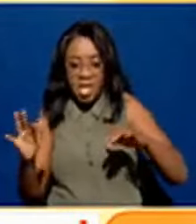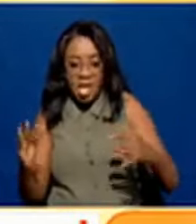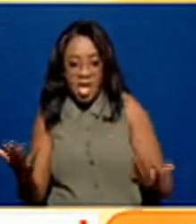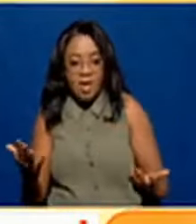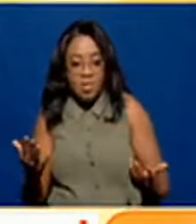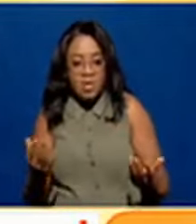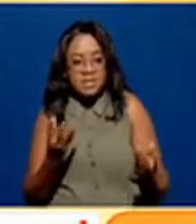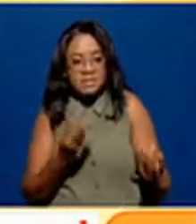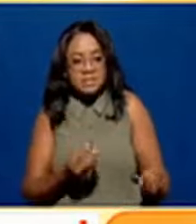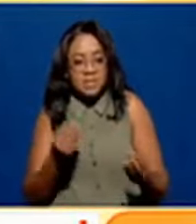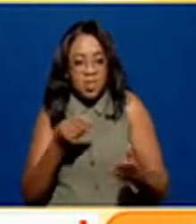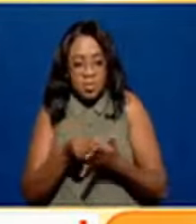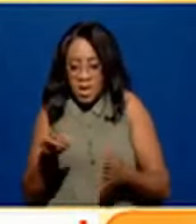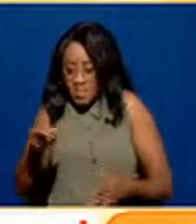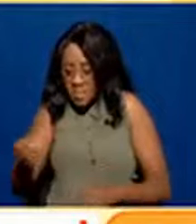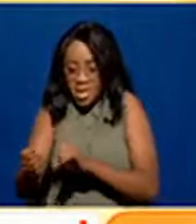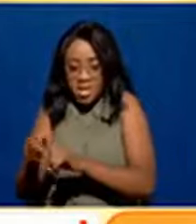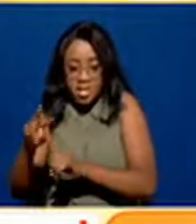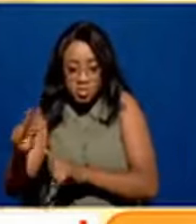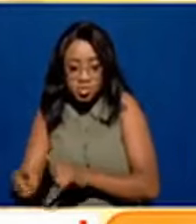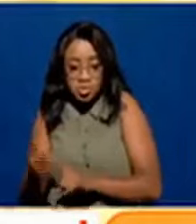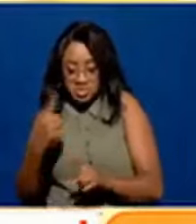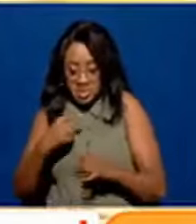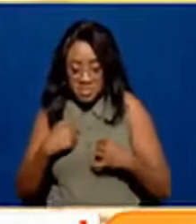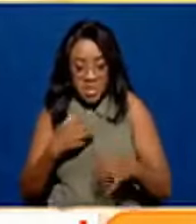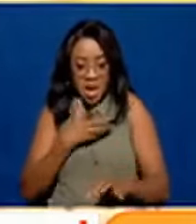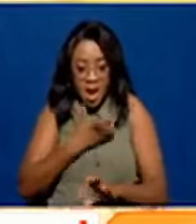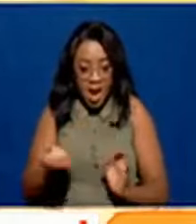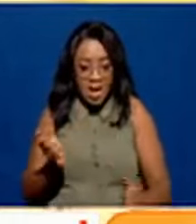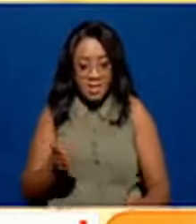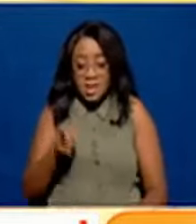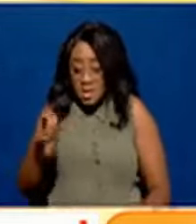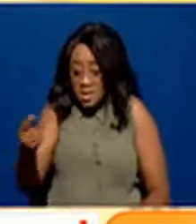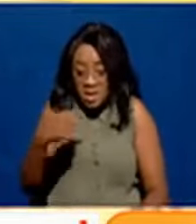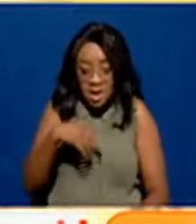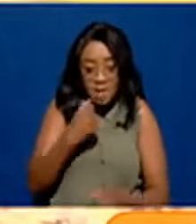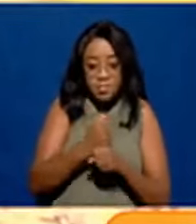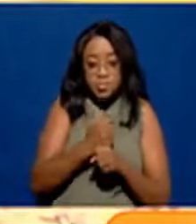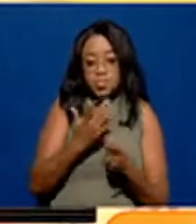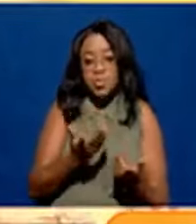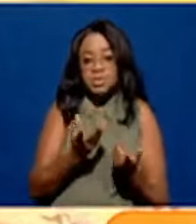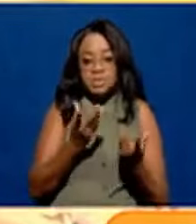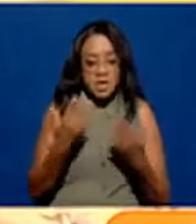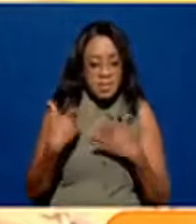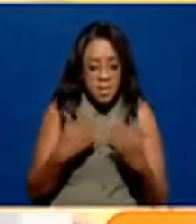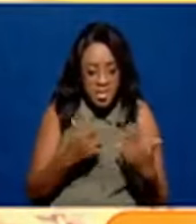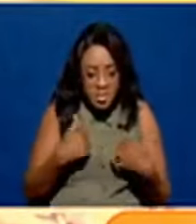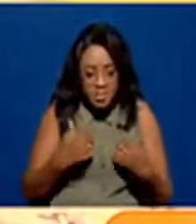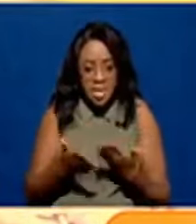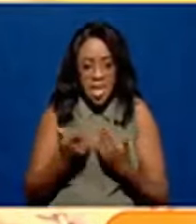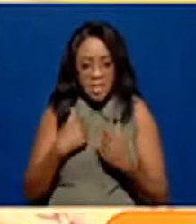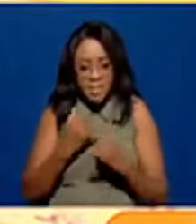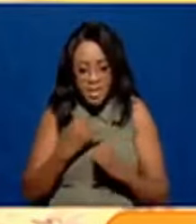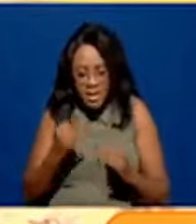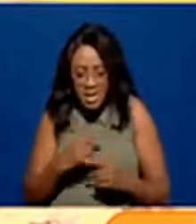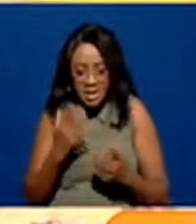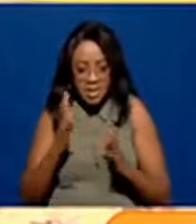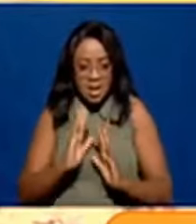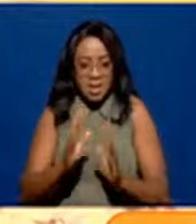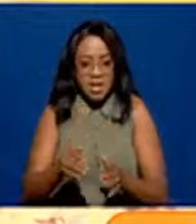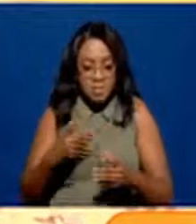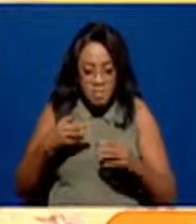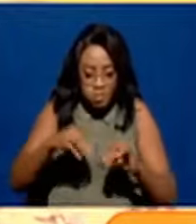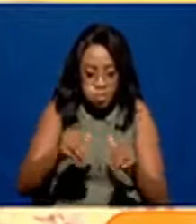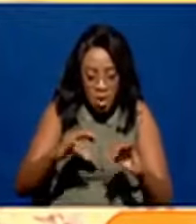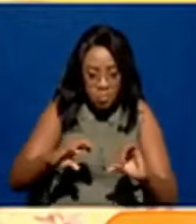Simple money to pay an answer, 2,000 shillings. Hakuji kwa kwa wasewewa cleaner, hakuaji. Just simple like